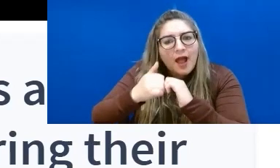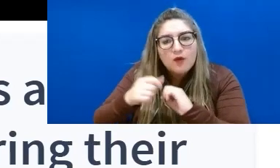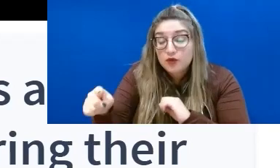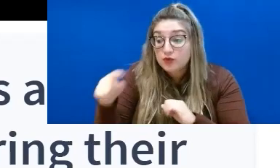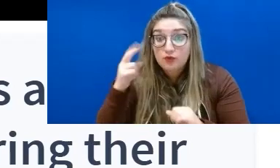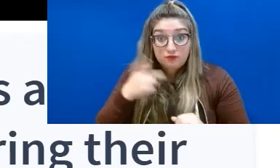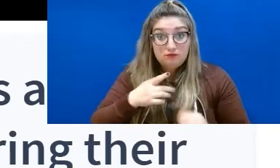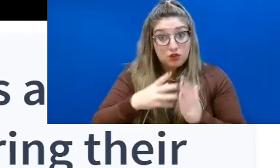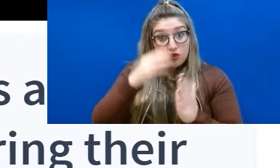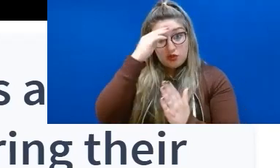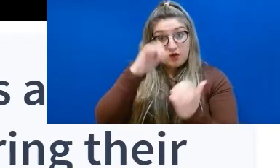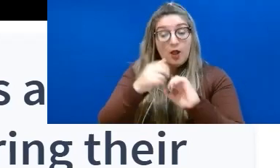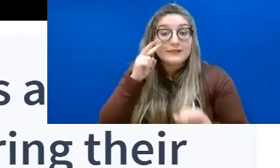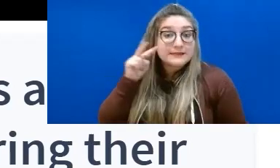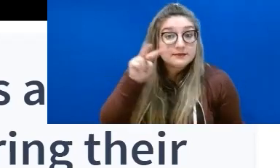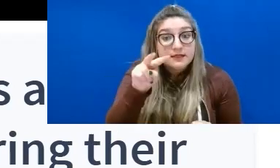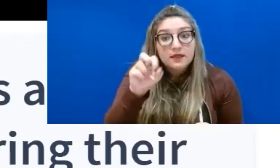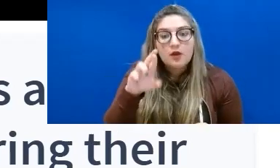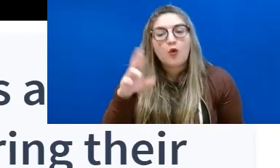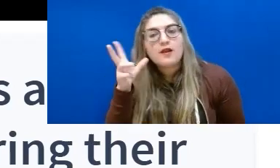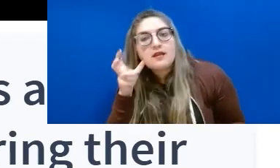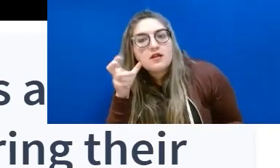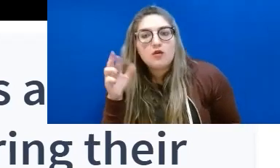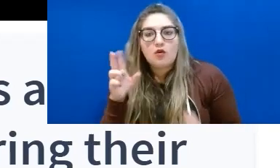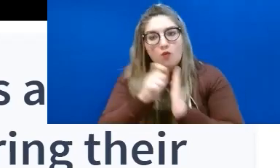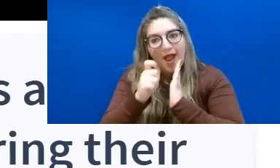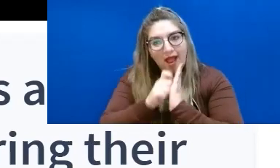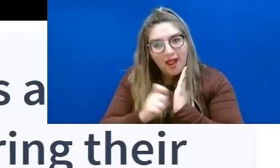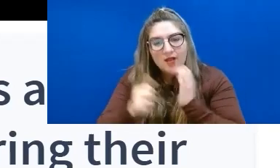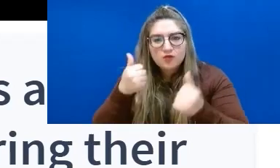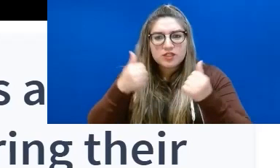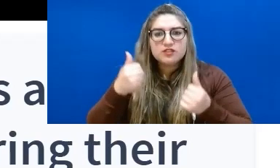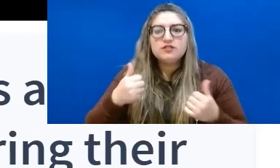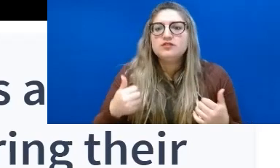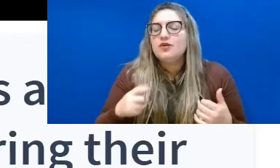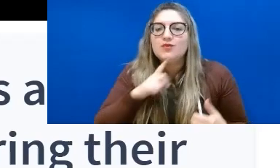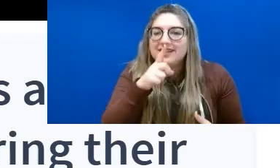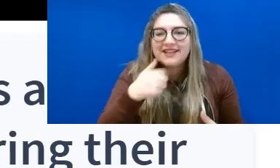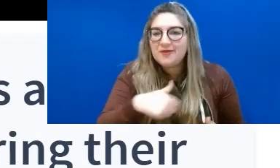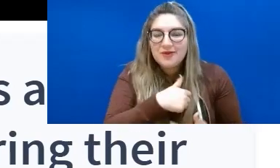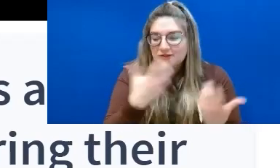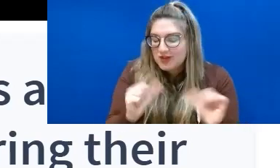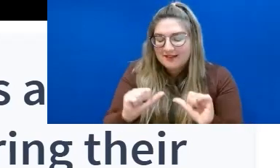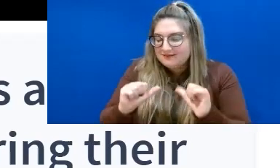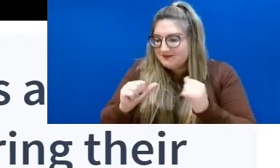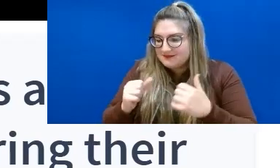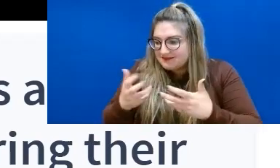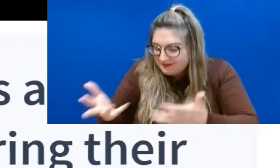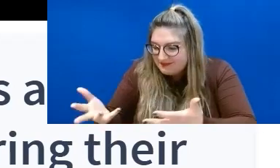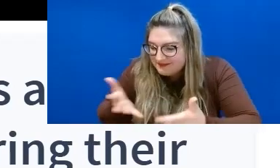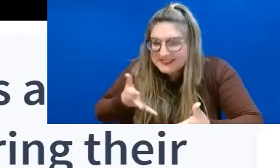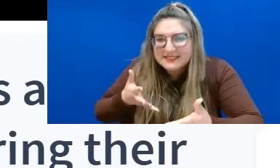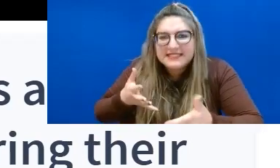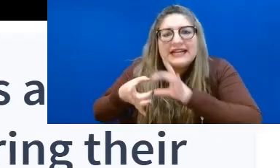you have to talk to somebody? So thank you for providing this, because we're always wanting to connect with others every chance we get to hear and say